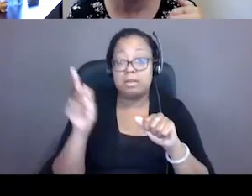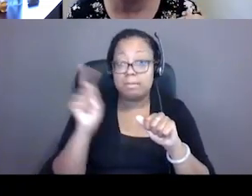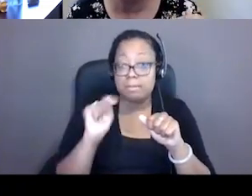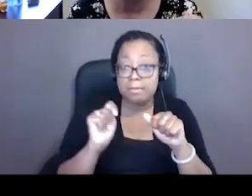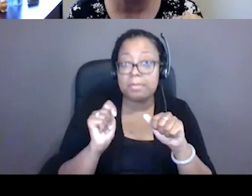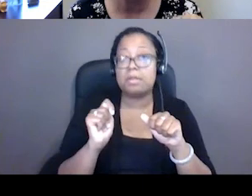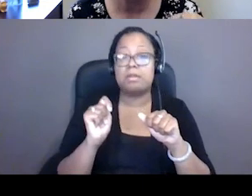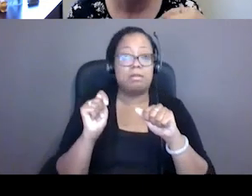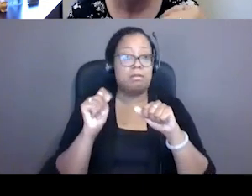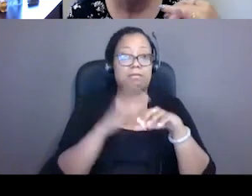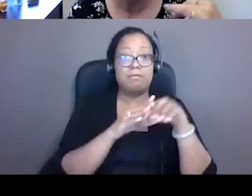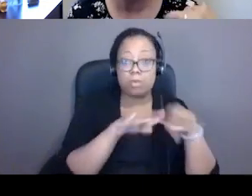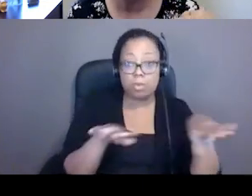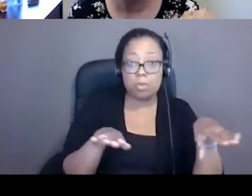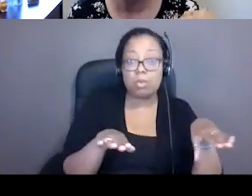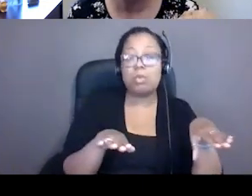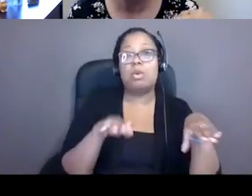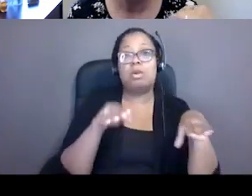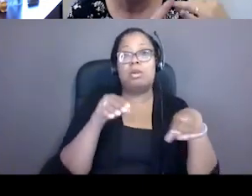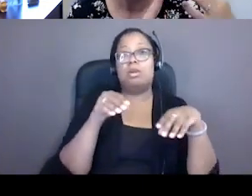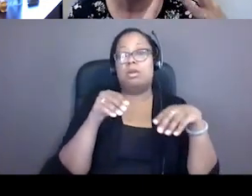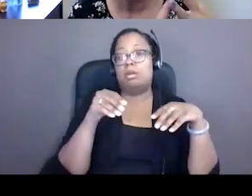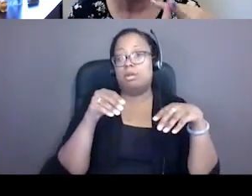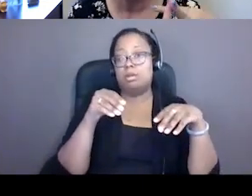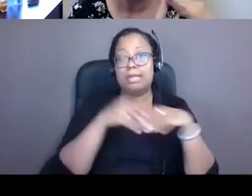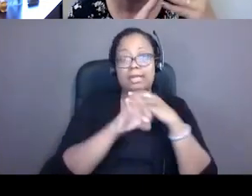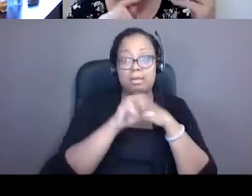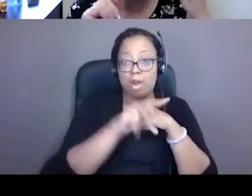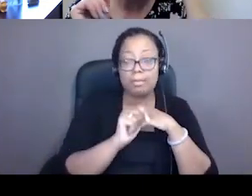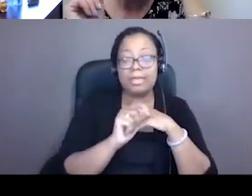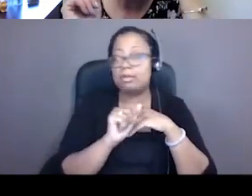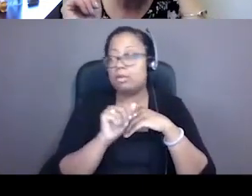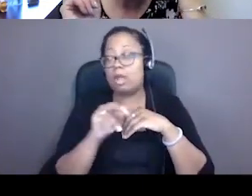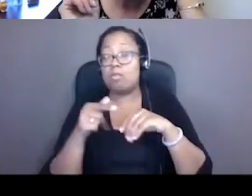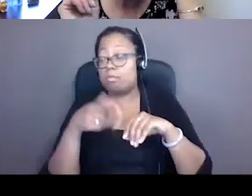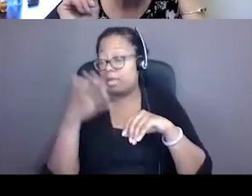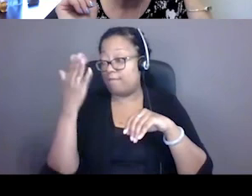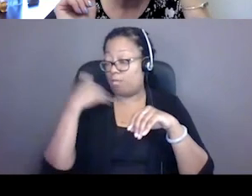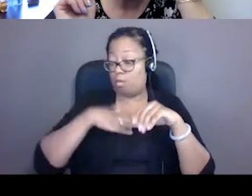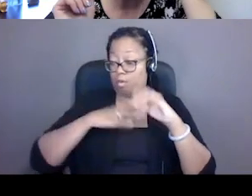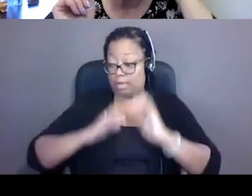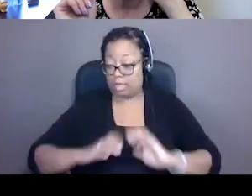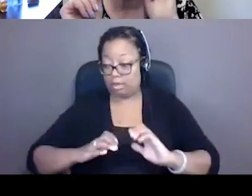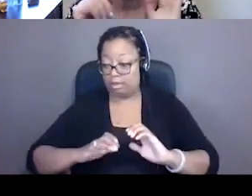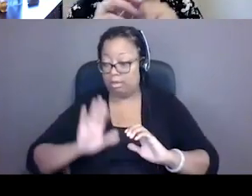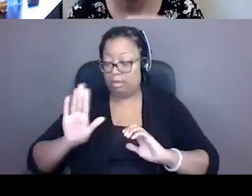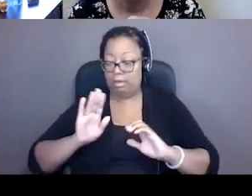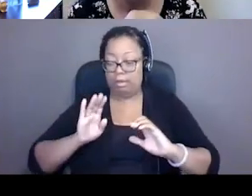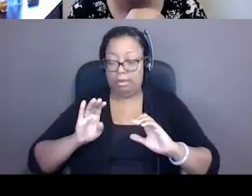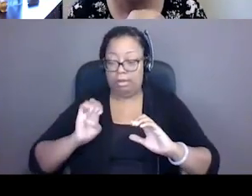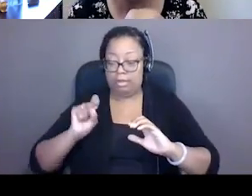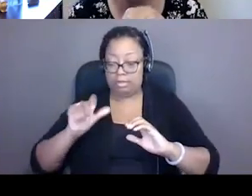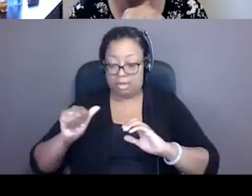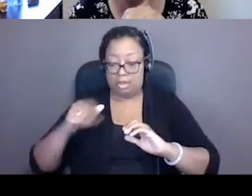floor in an apartment complex, inappropriately, whether that's, I had one client whose emotional support